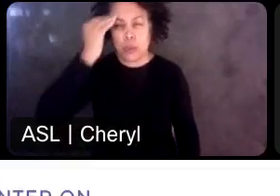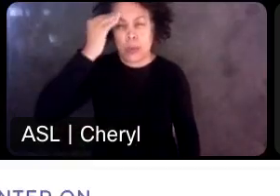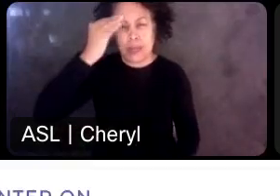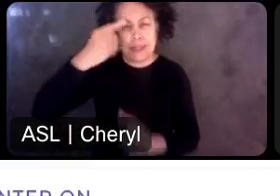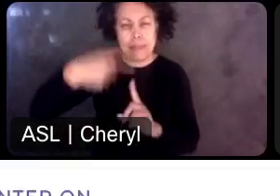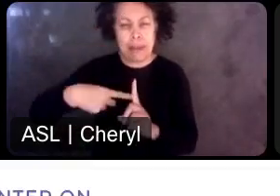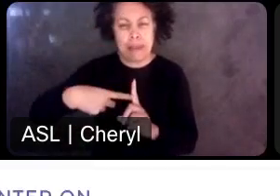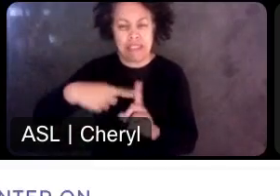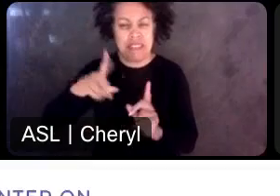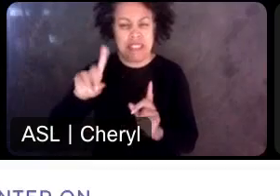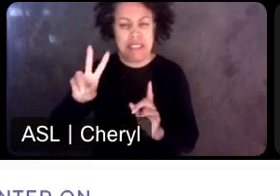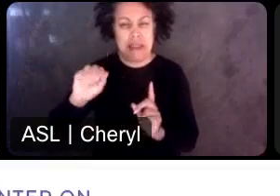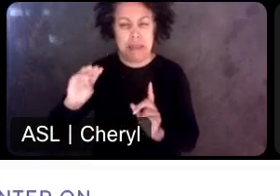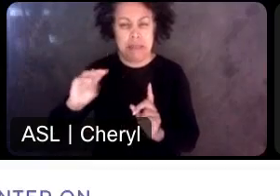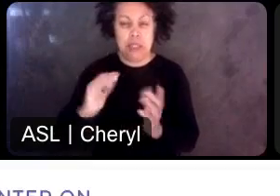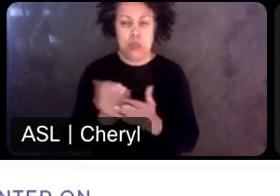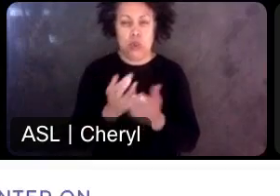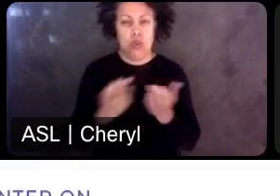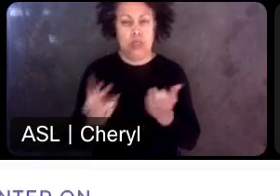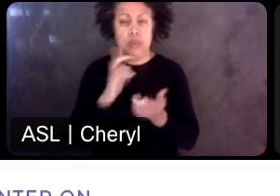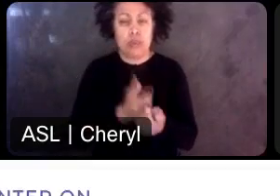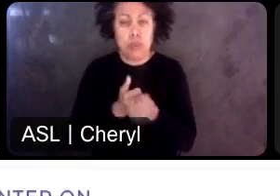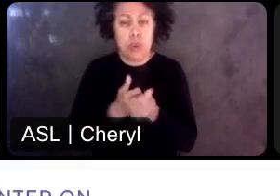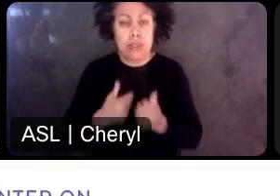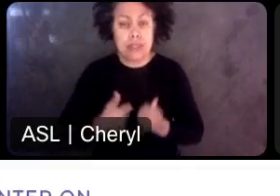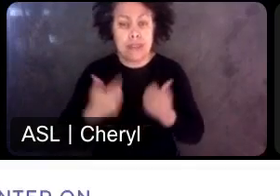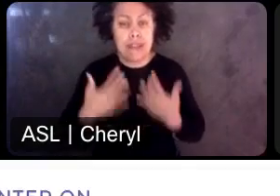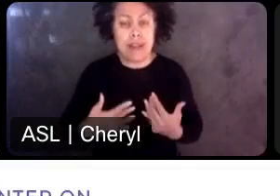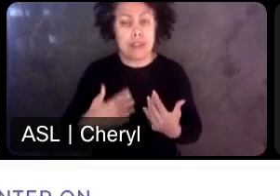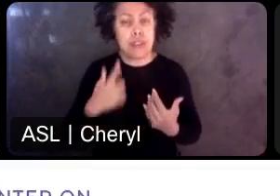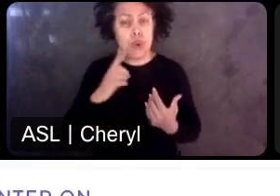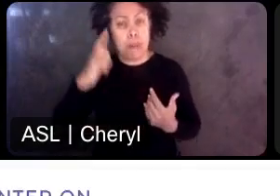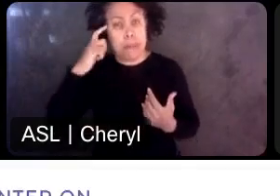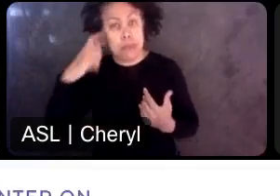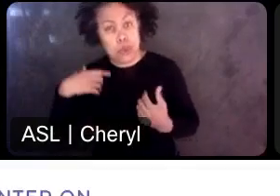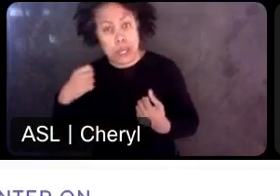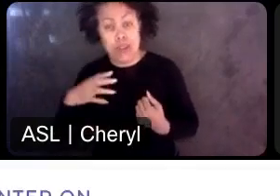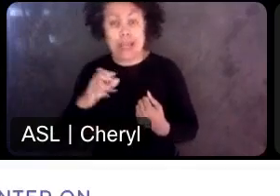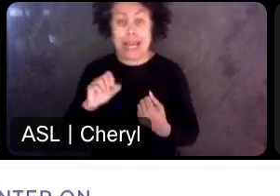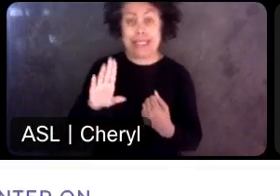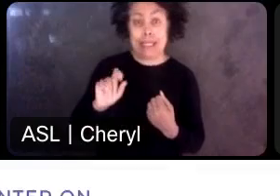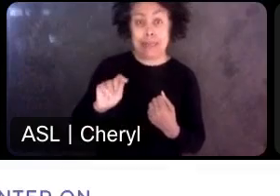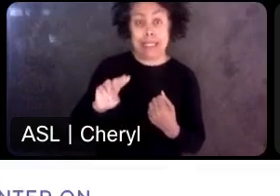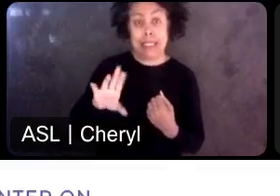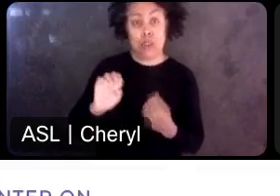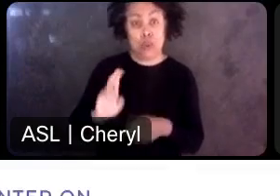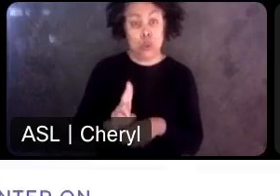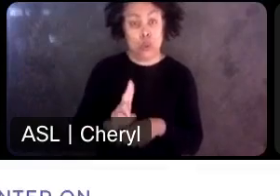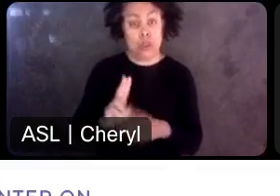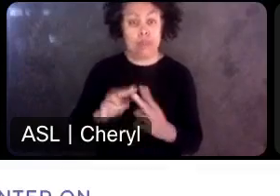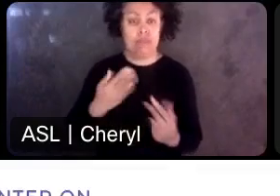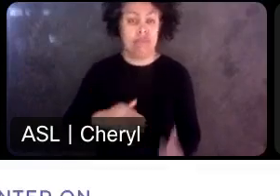New Resources for Supporting Survivors at the Intersections of Mental Health and Substance Use. My name is Amanda